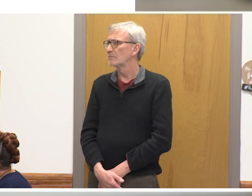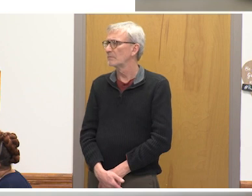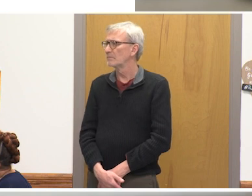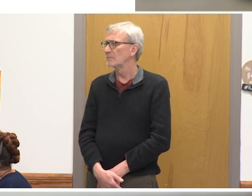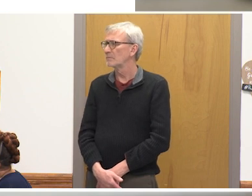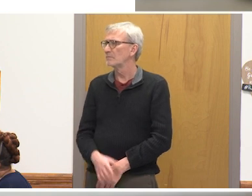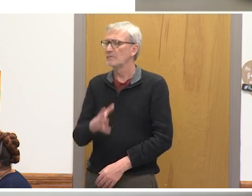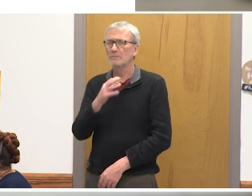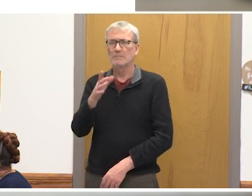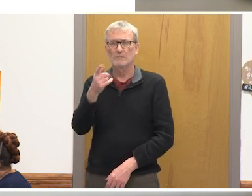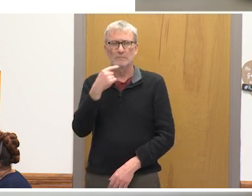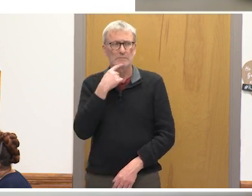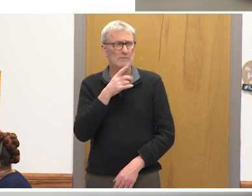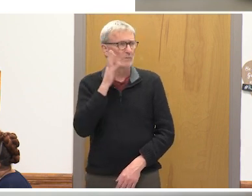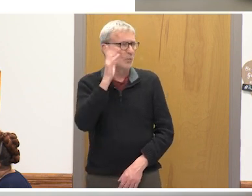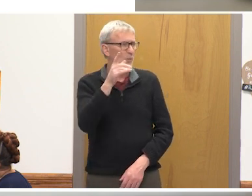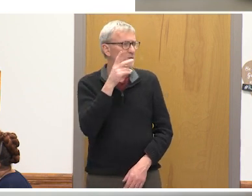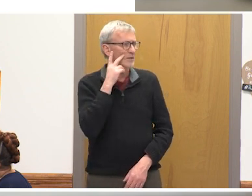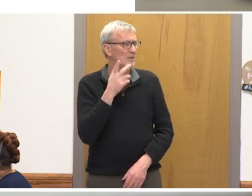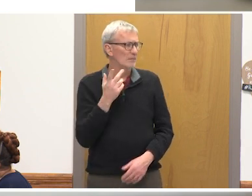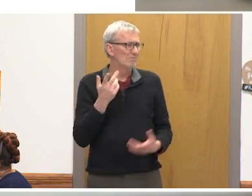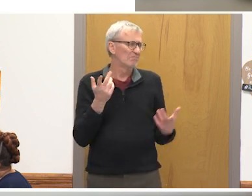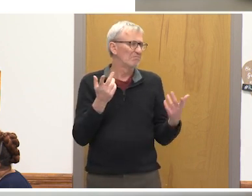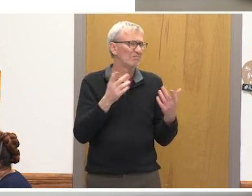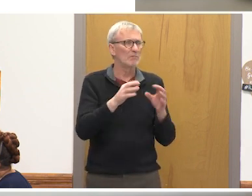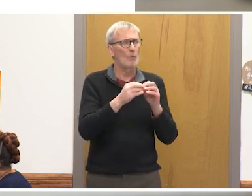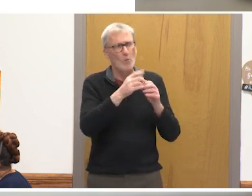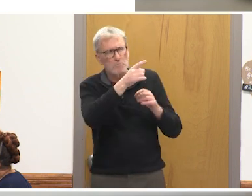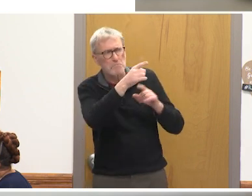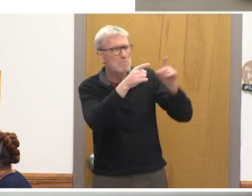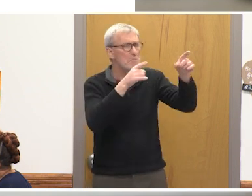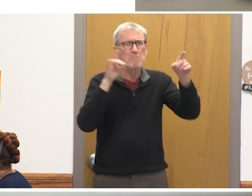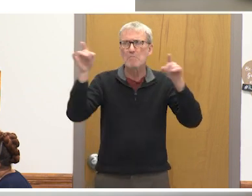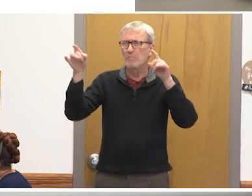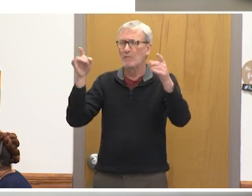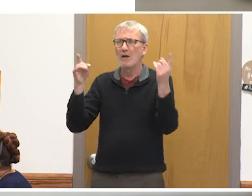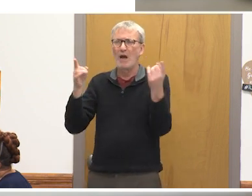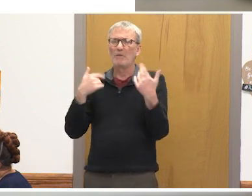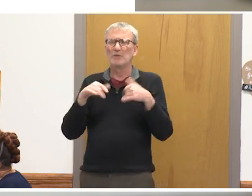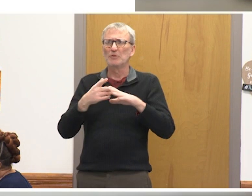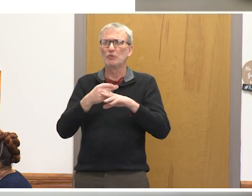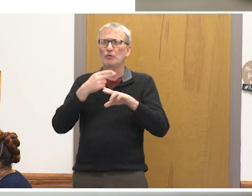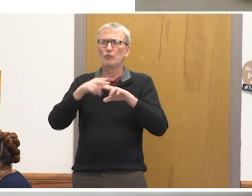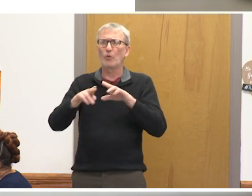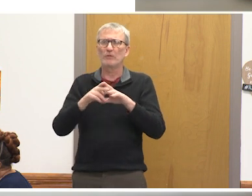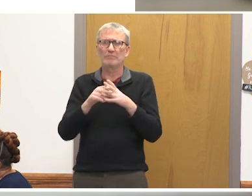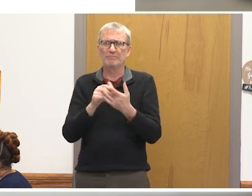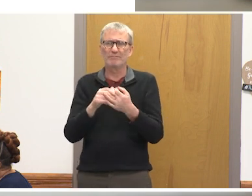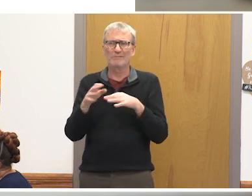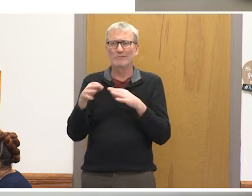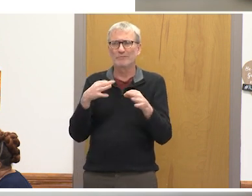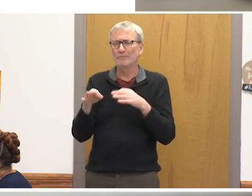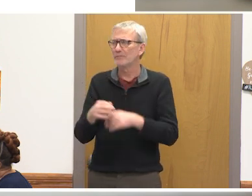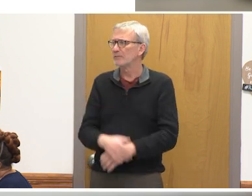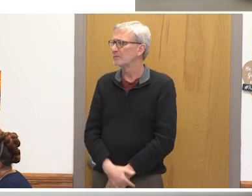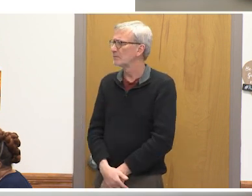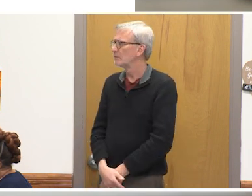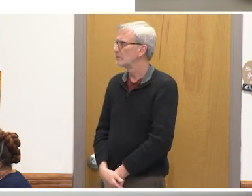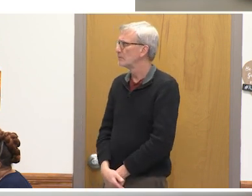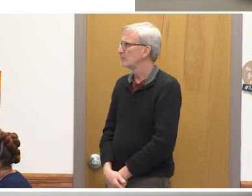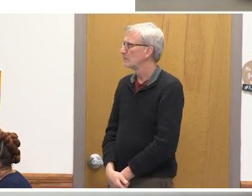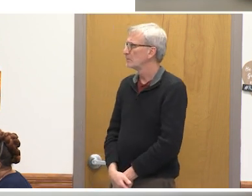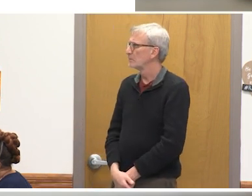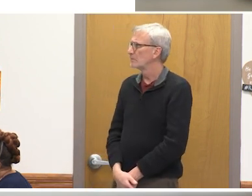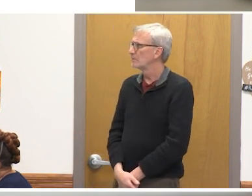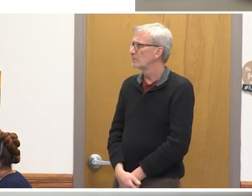So, like I said, you'll be able to see those designs more closely. We just kind of wanted to brush over them quickly to kind of introduce.